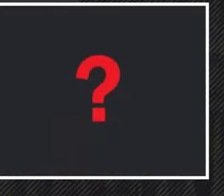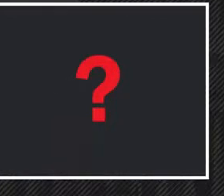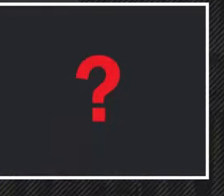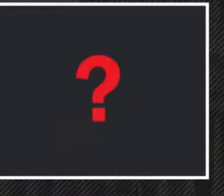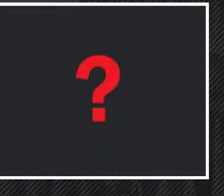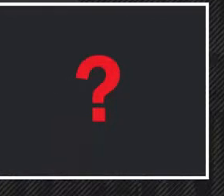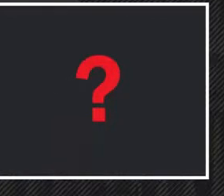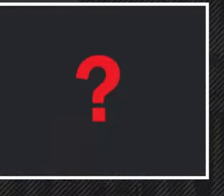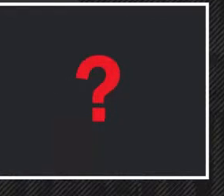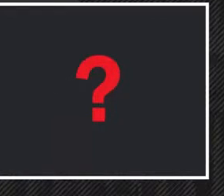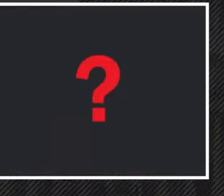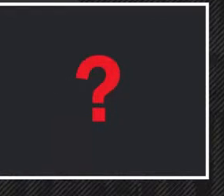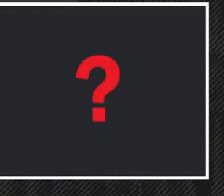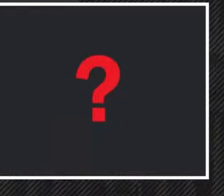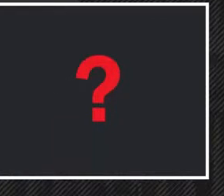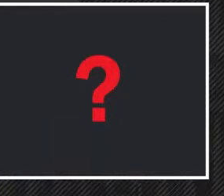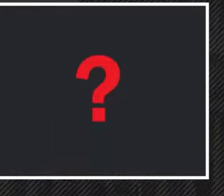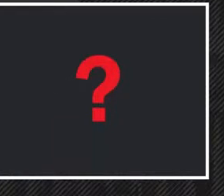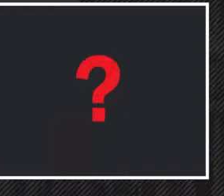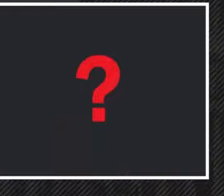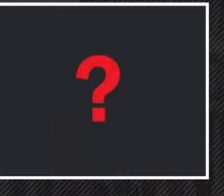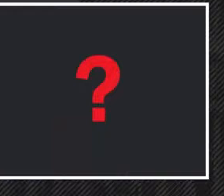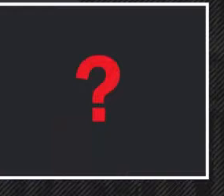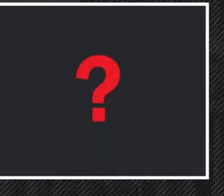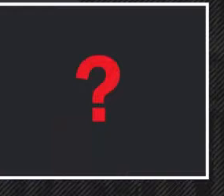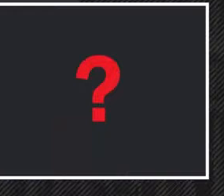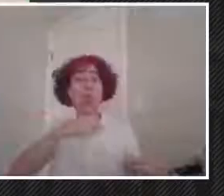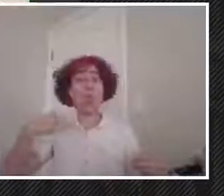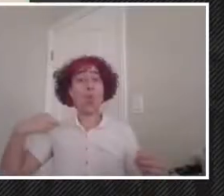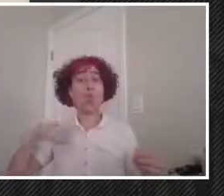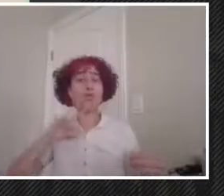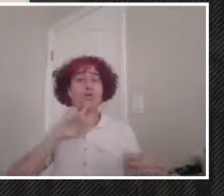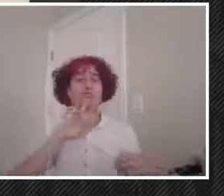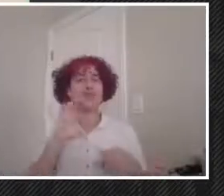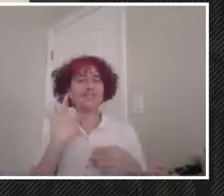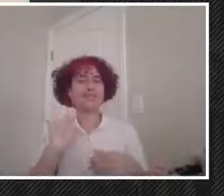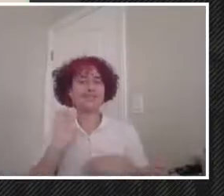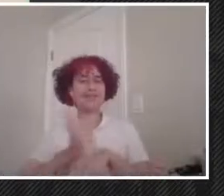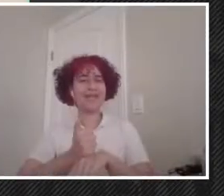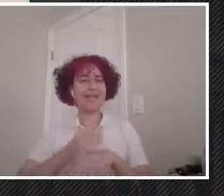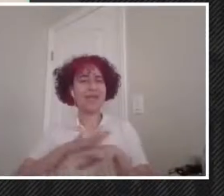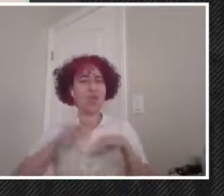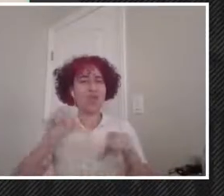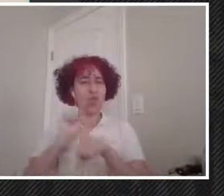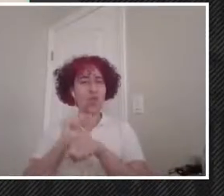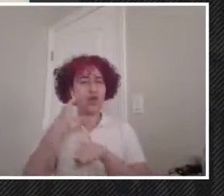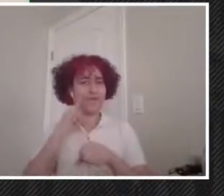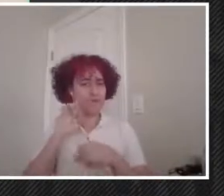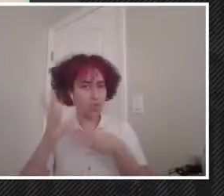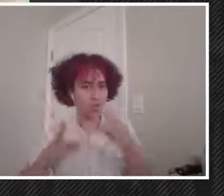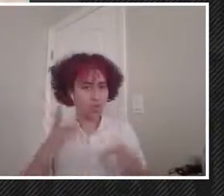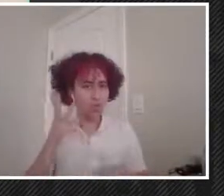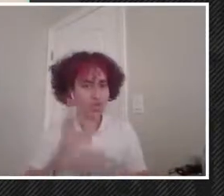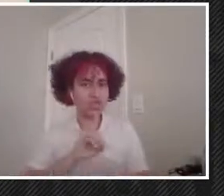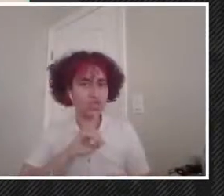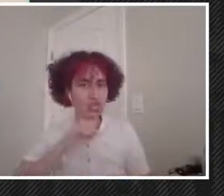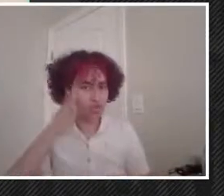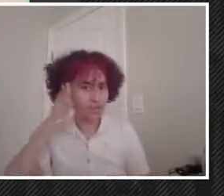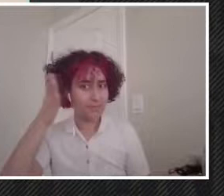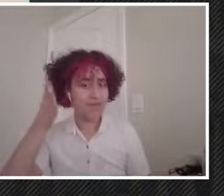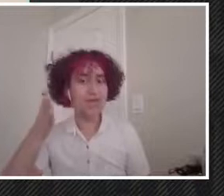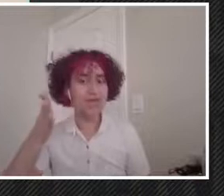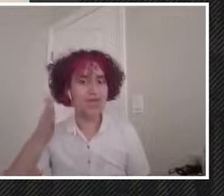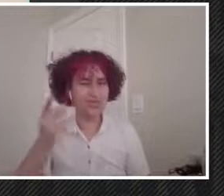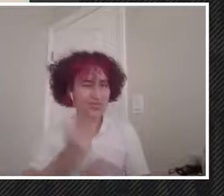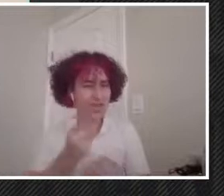I mean, we are going to be laying the groundwork for the world as it should be, right? And the world as it should be, we should be restoring